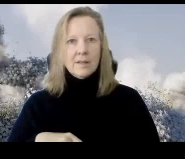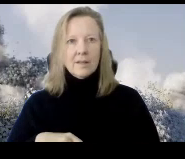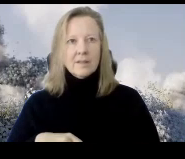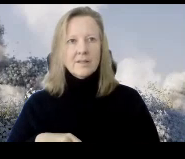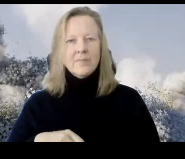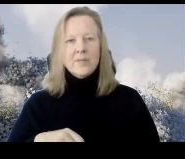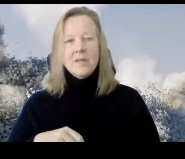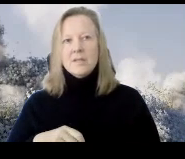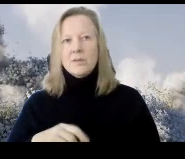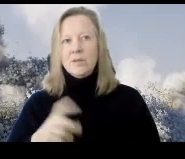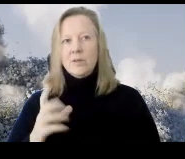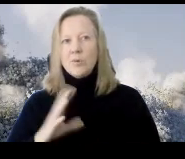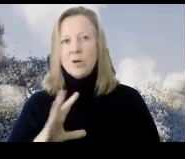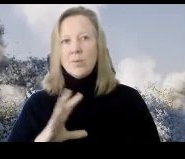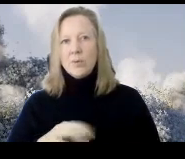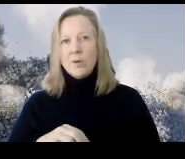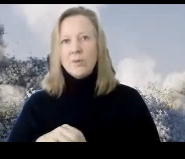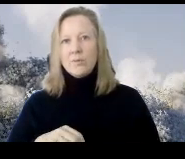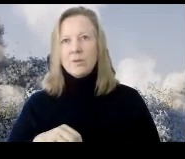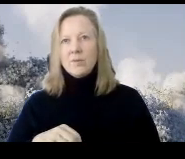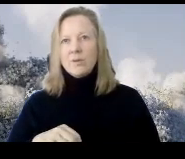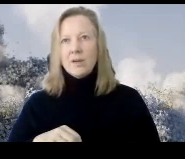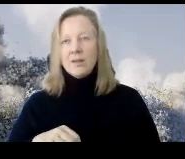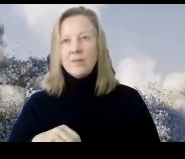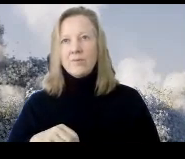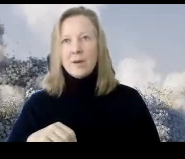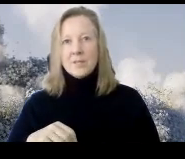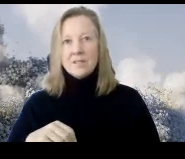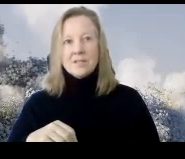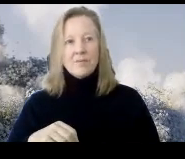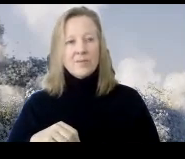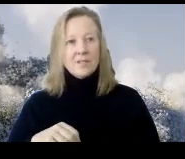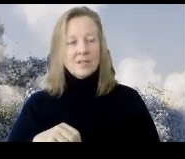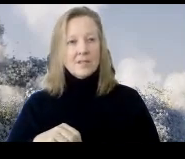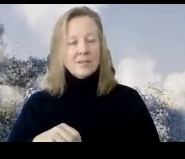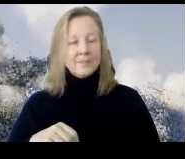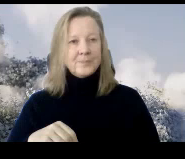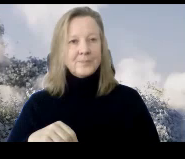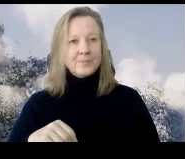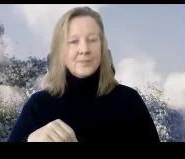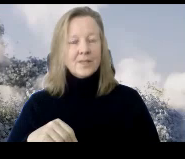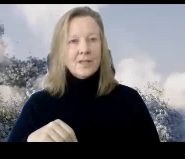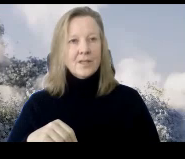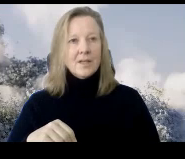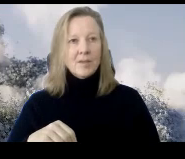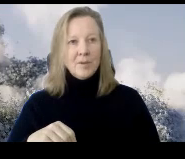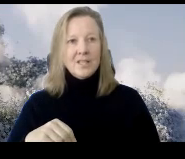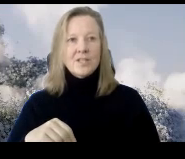And next slide. So a little more about the one for the pharmacists and physicians.